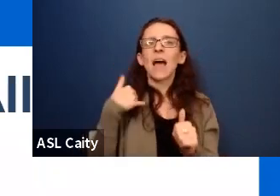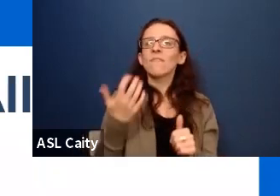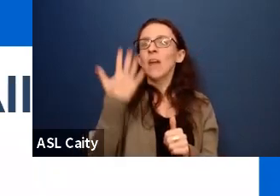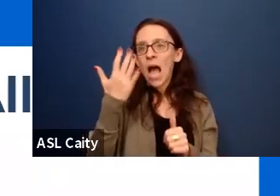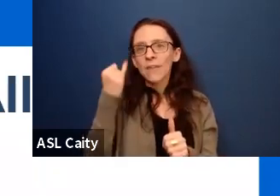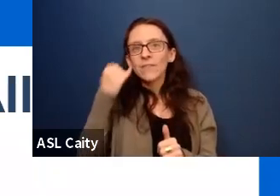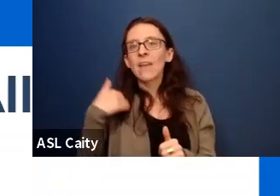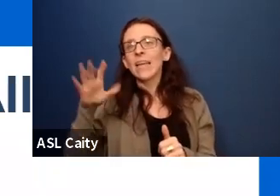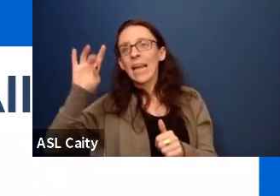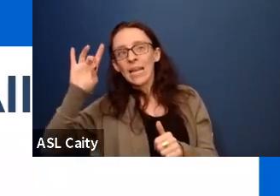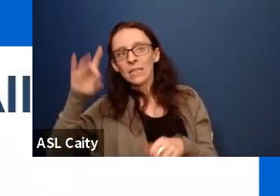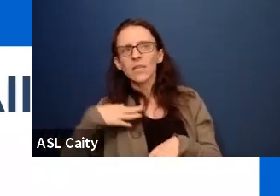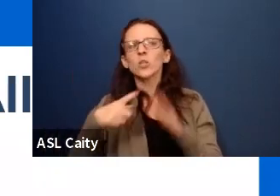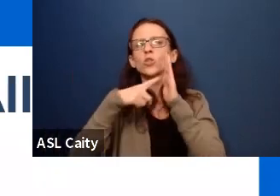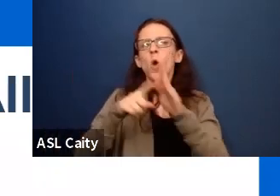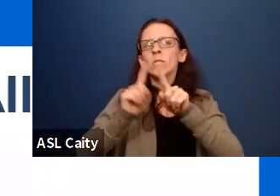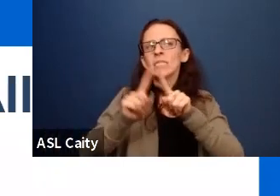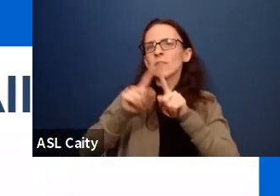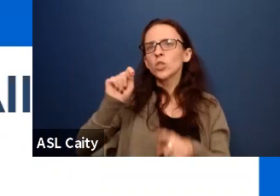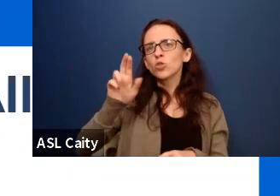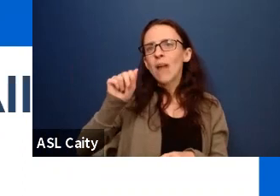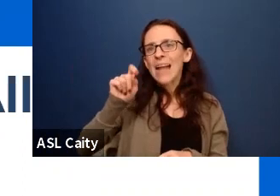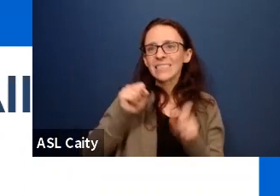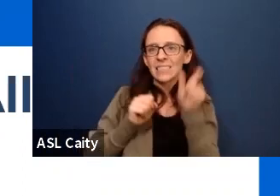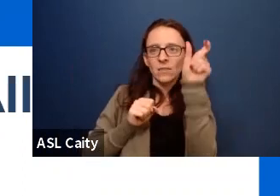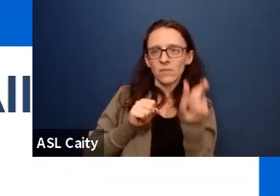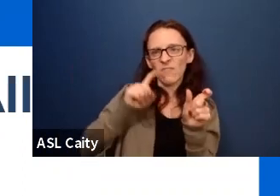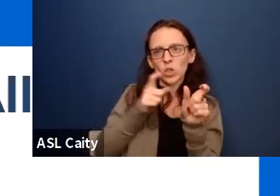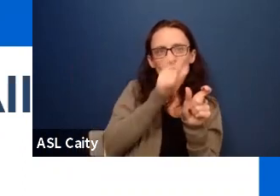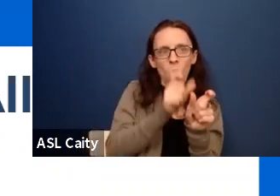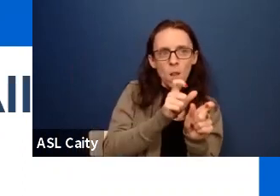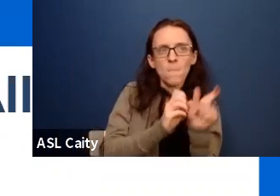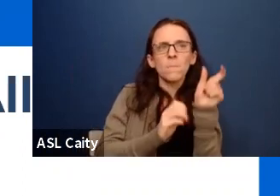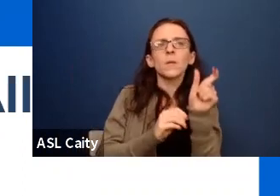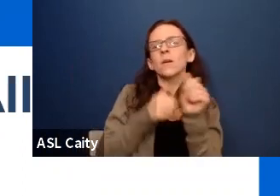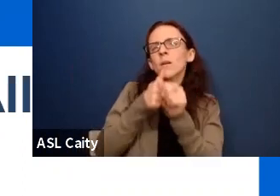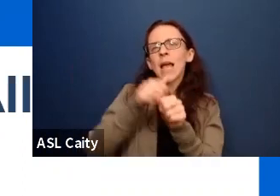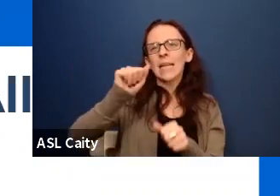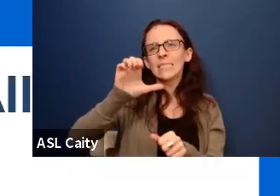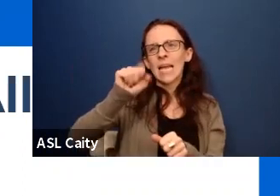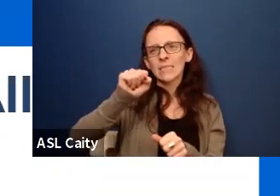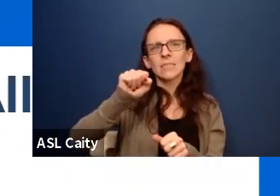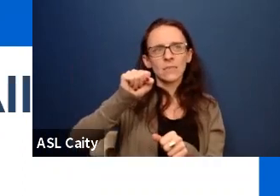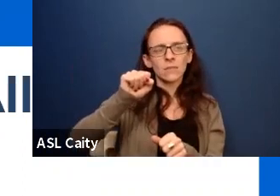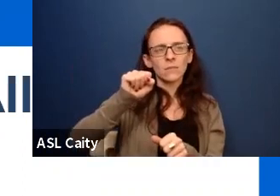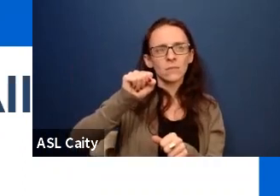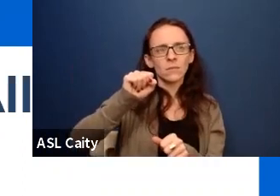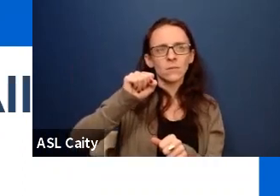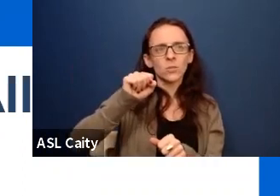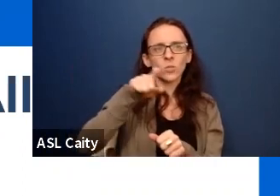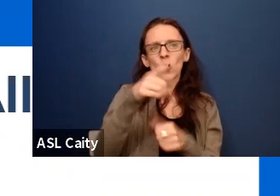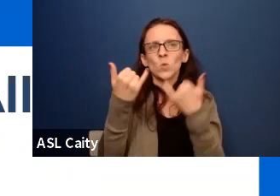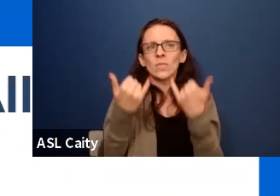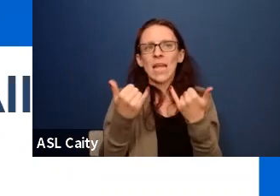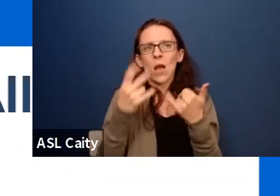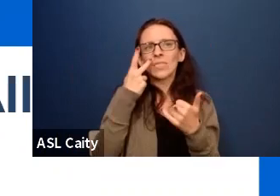the number of children according to the ACS. So you see that it's in the